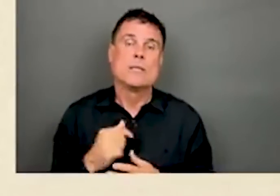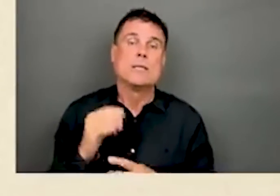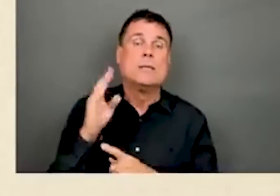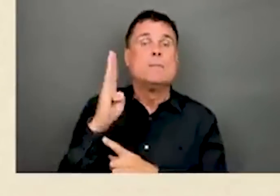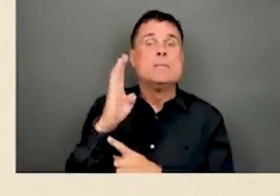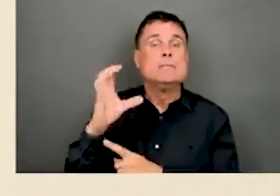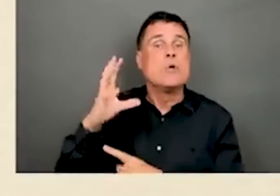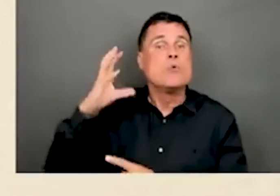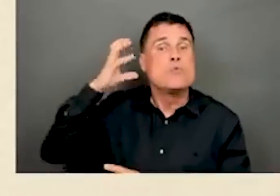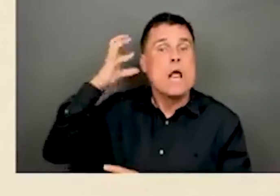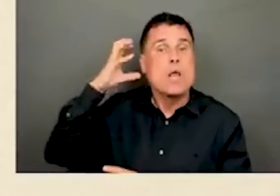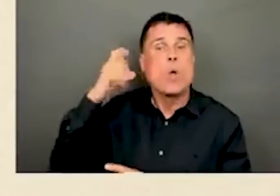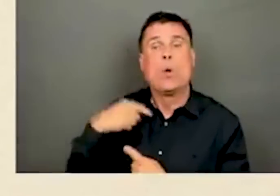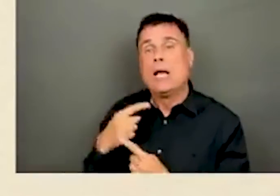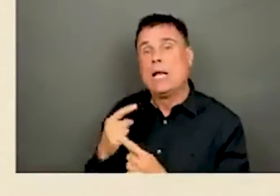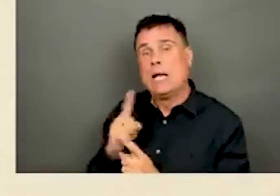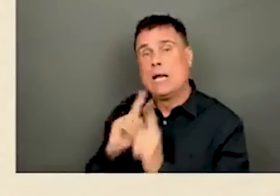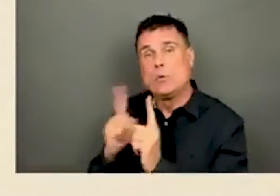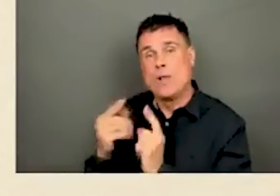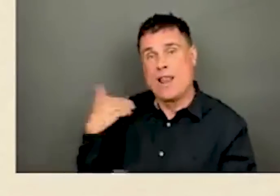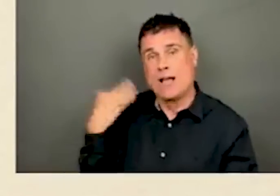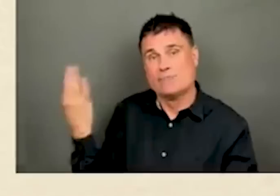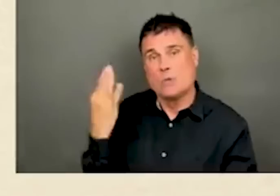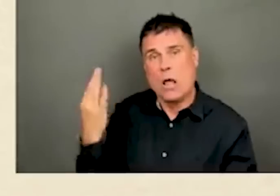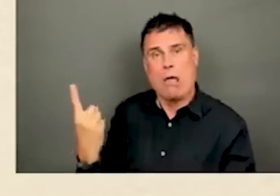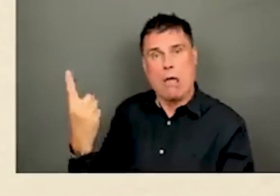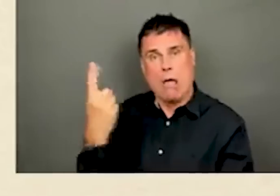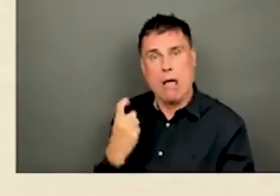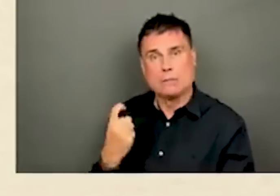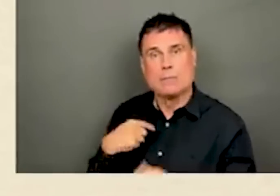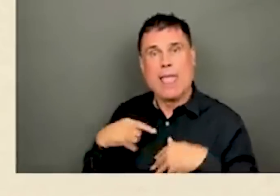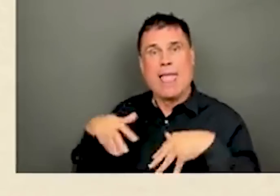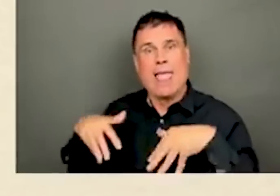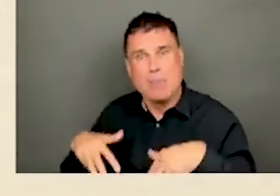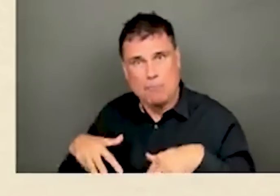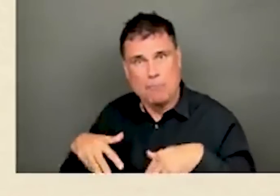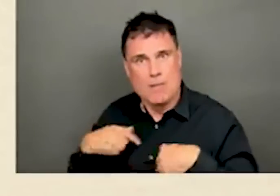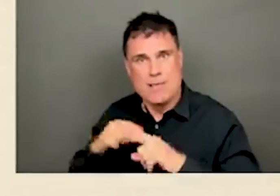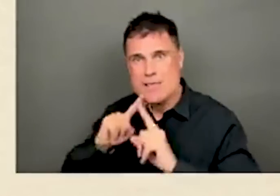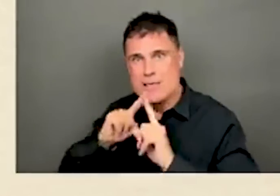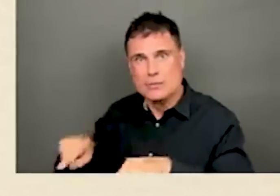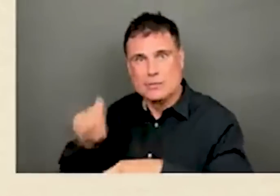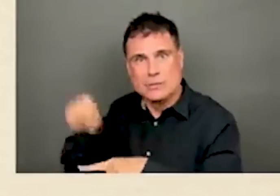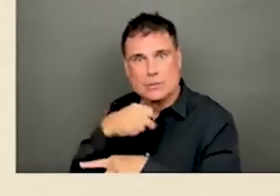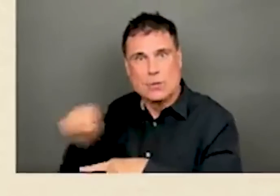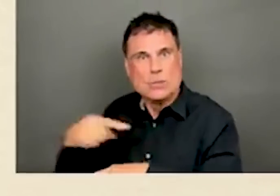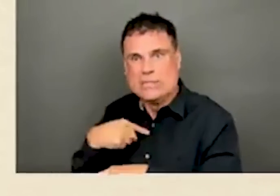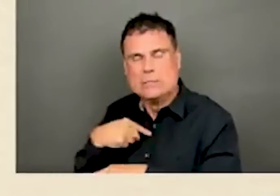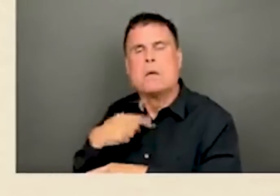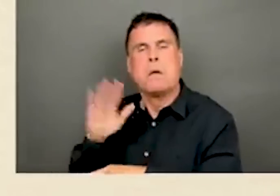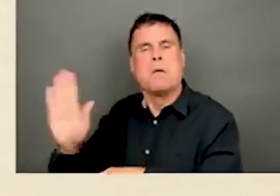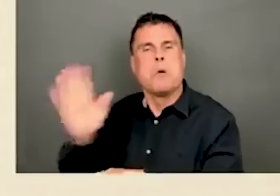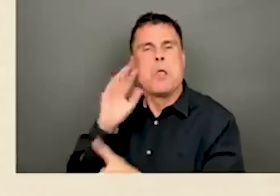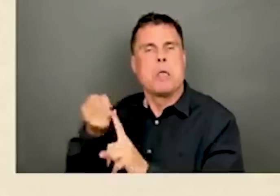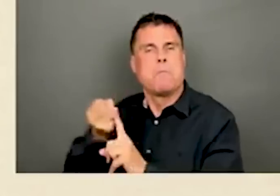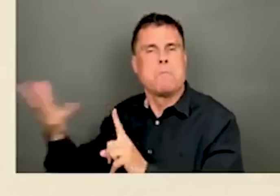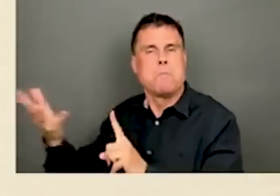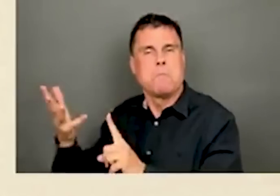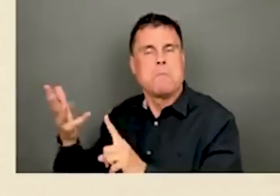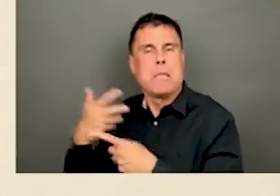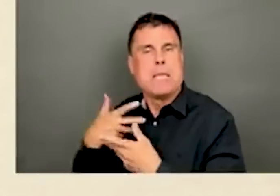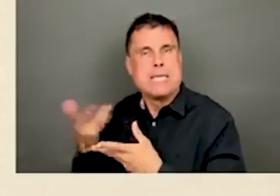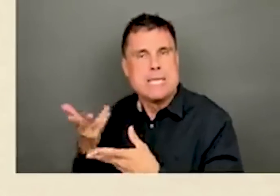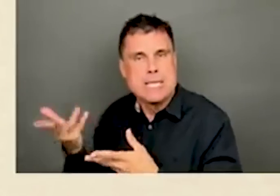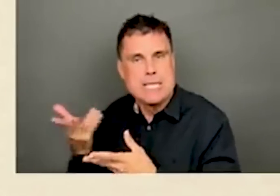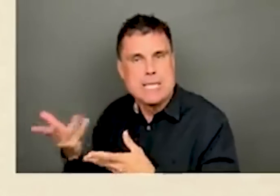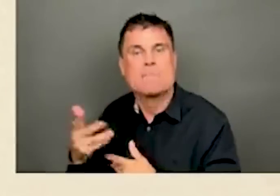last Friday, and I could not answer in any way other than I would have more to say today. I knew that we had a cabinet retreat. I knew